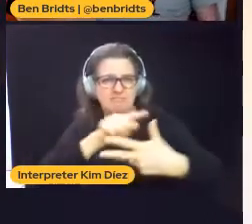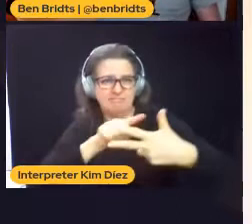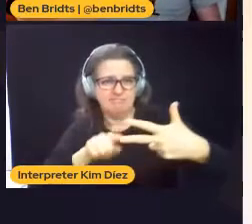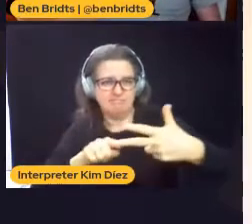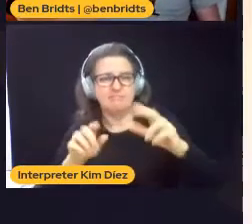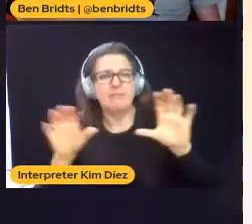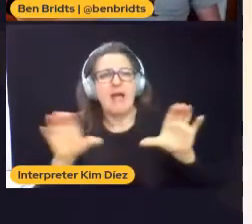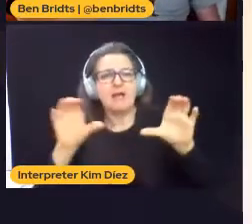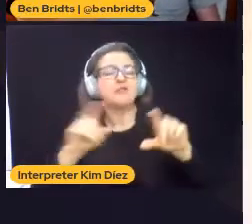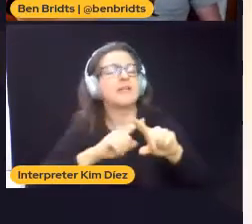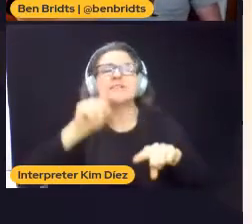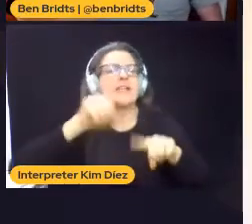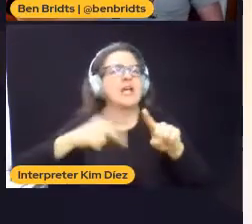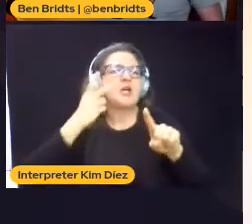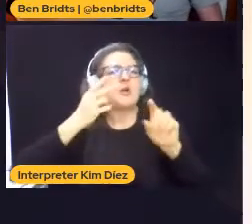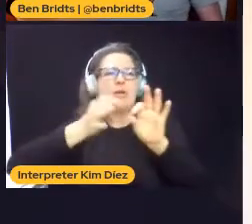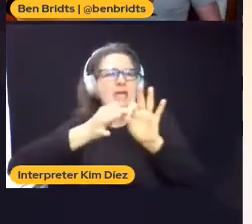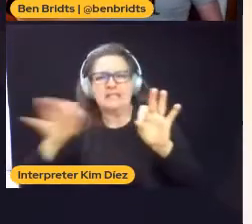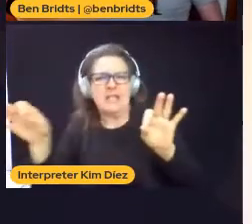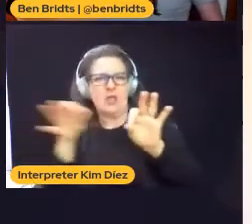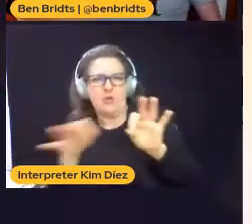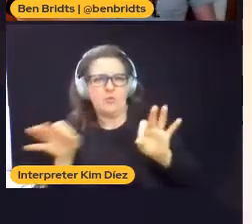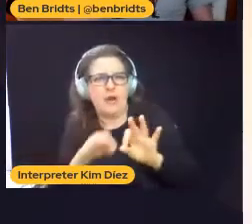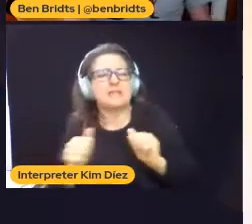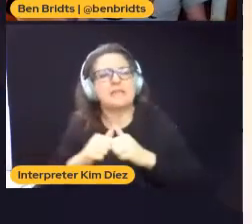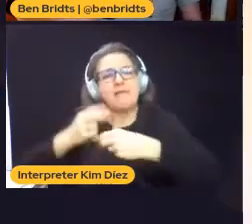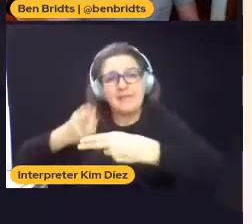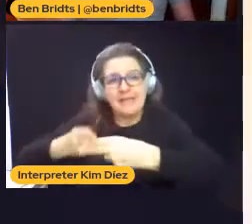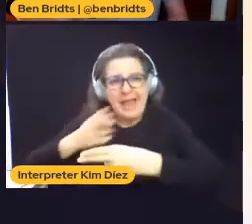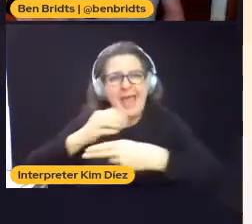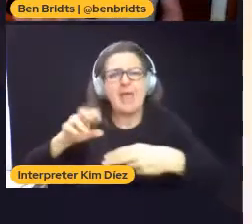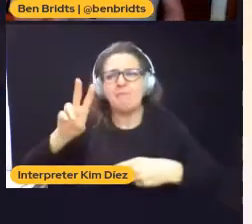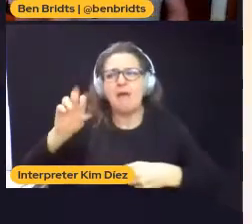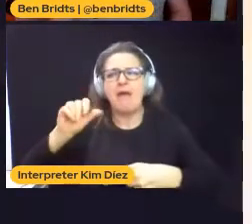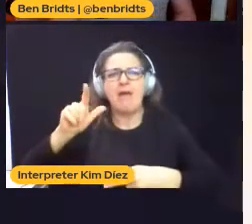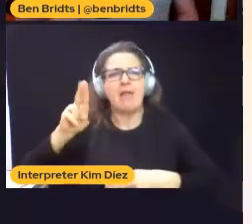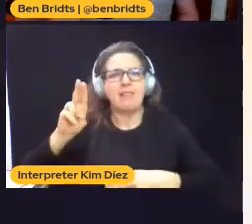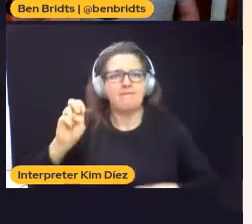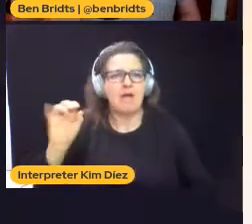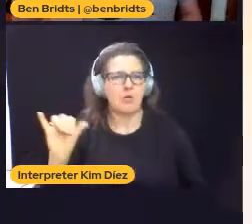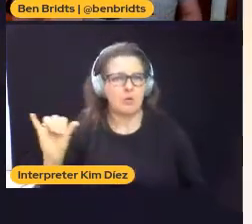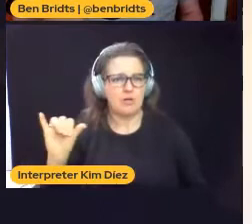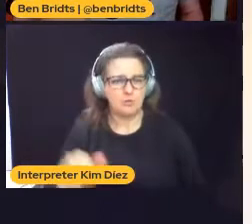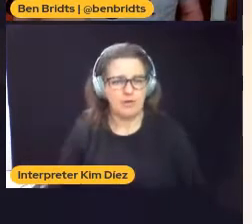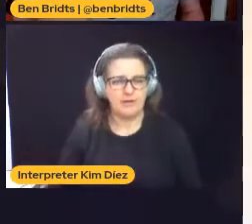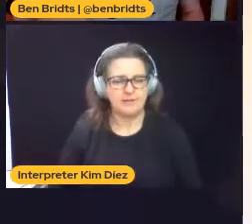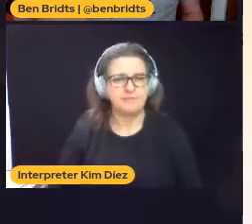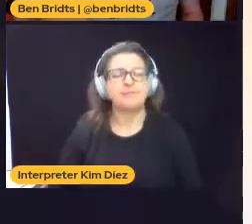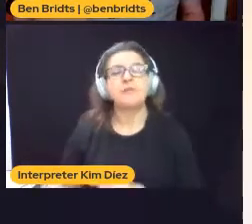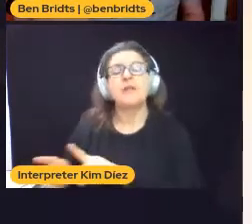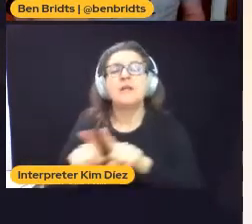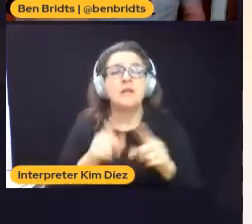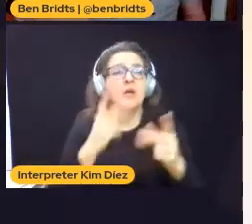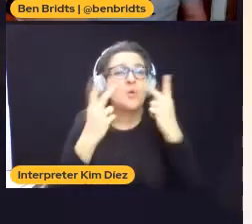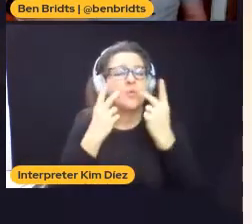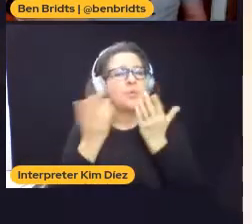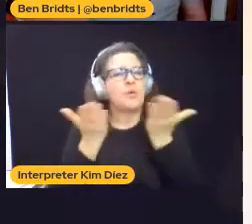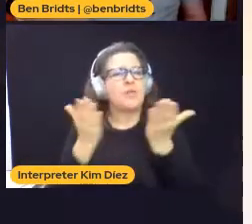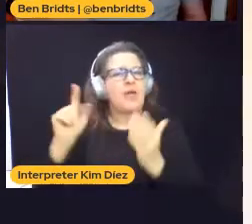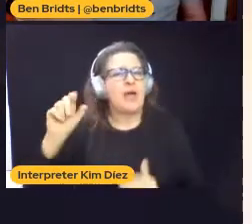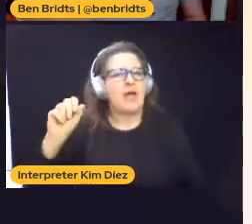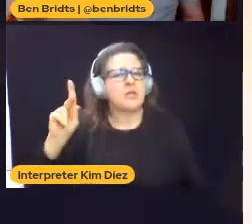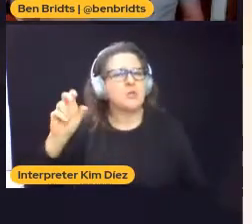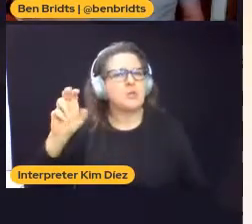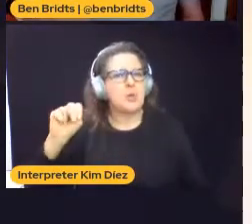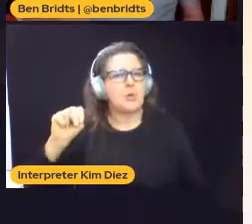the name and the value in there as well. And then we also see that that service token defines